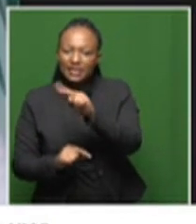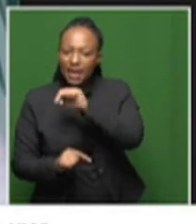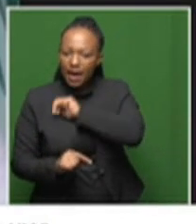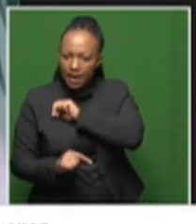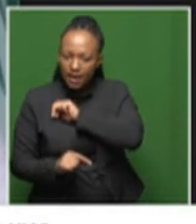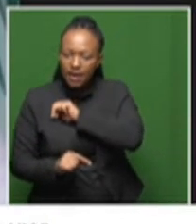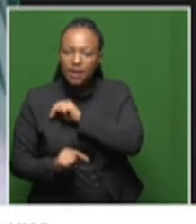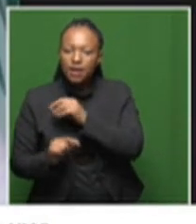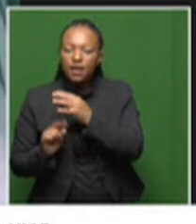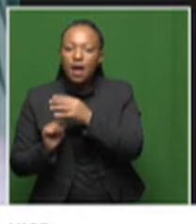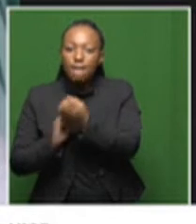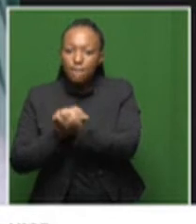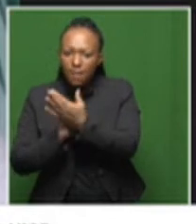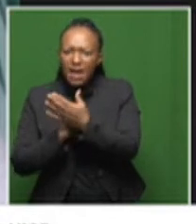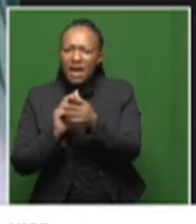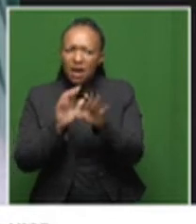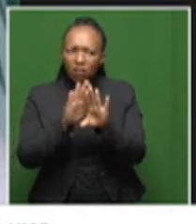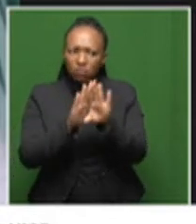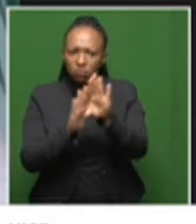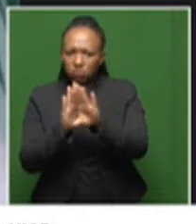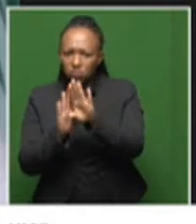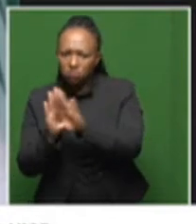KwaZulu-Natal, and Mapumalanga.